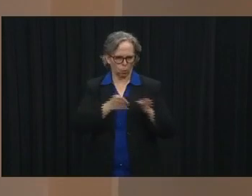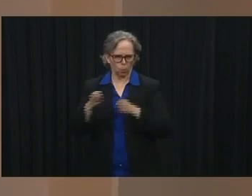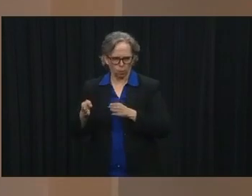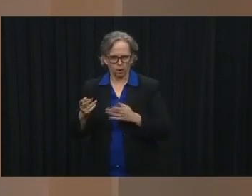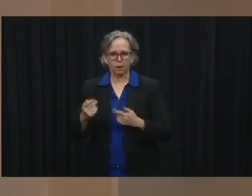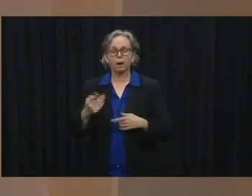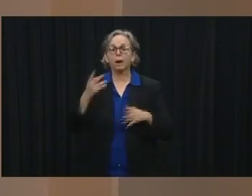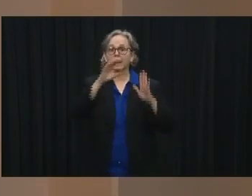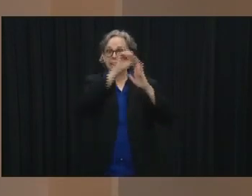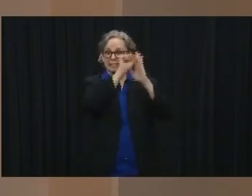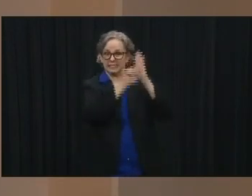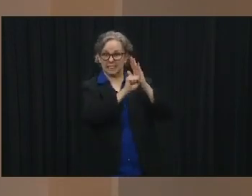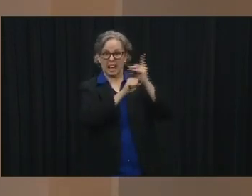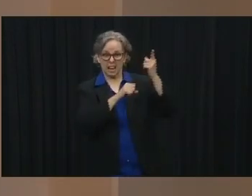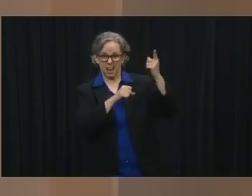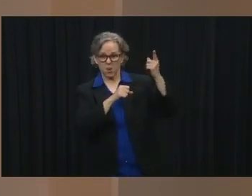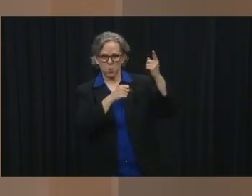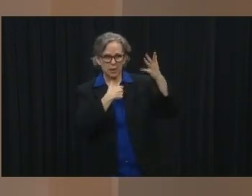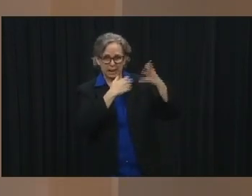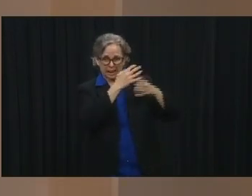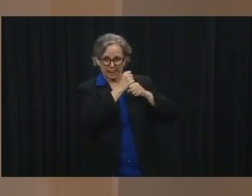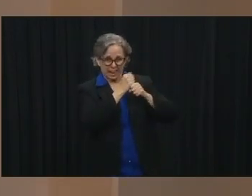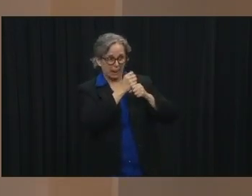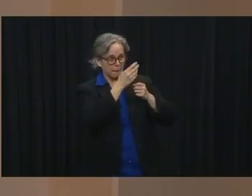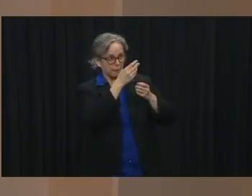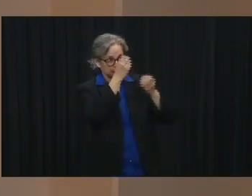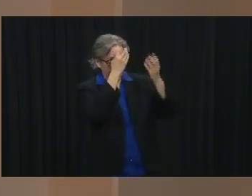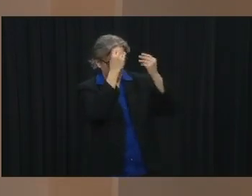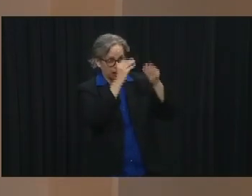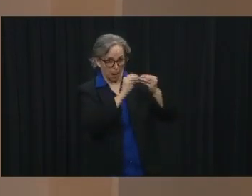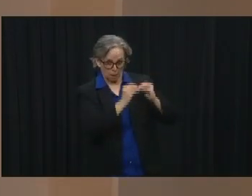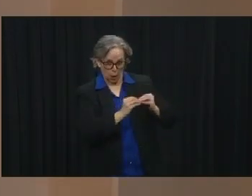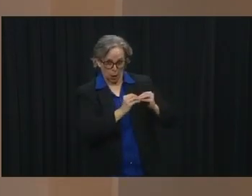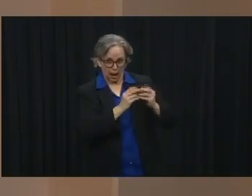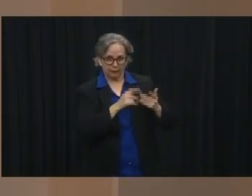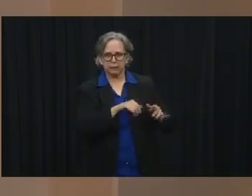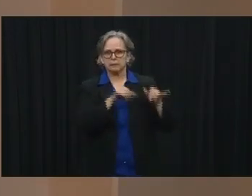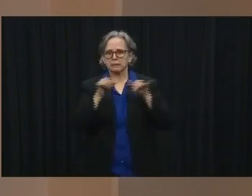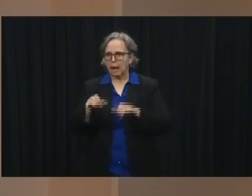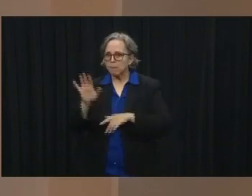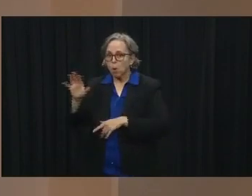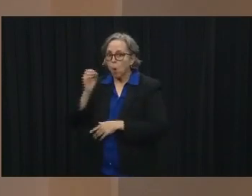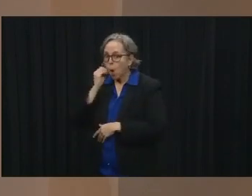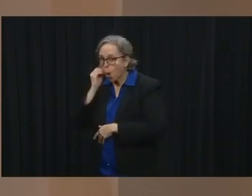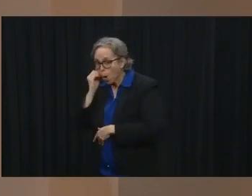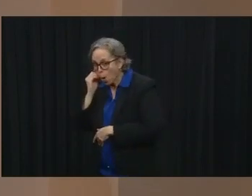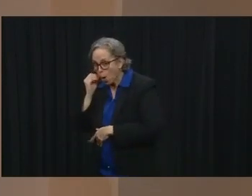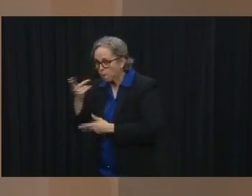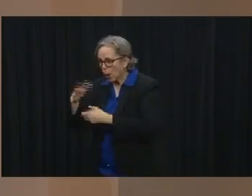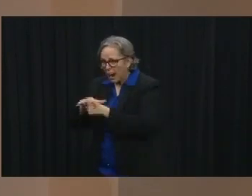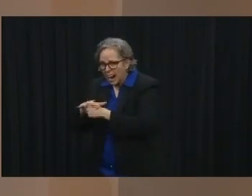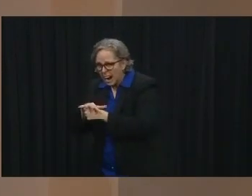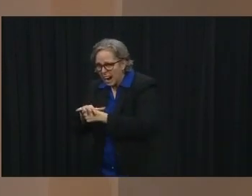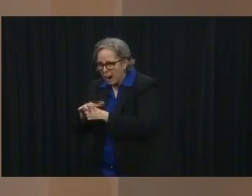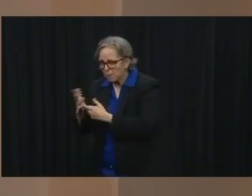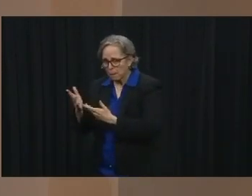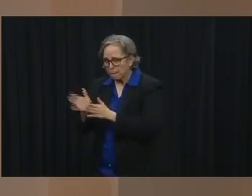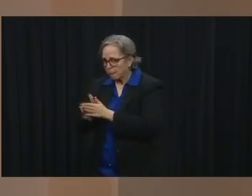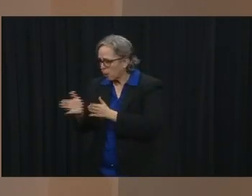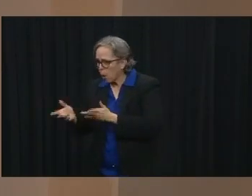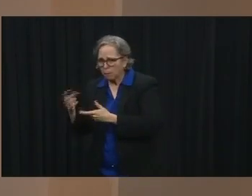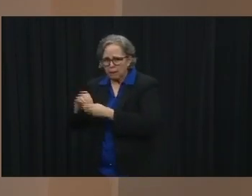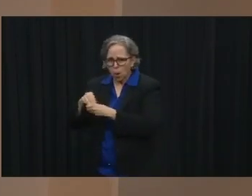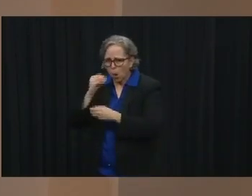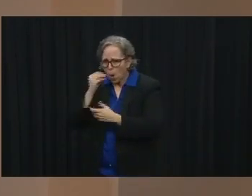also happening sometimes in your home, in your neighborhood. That maybe in your own home, you might have